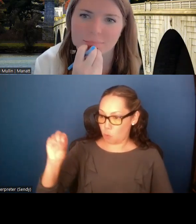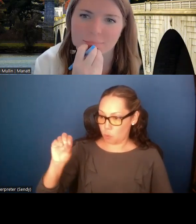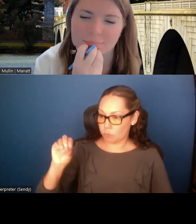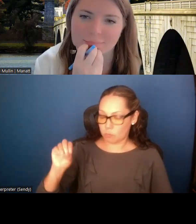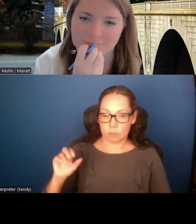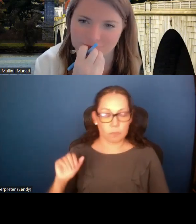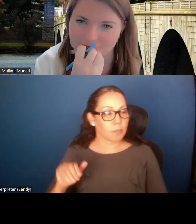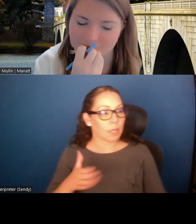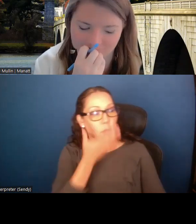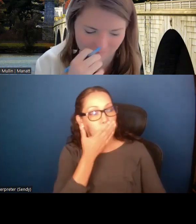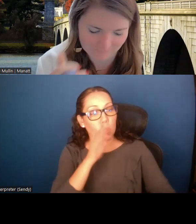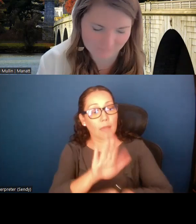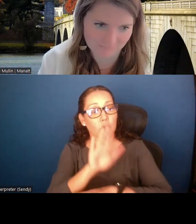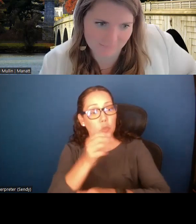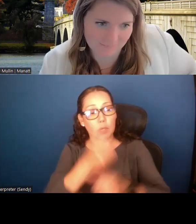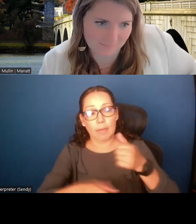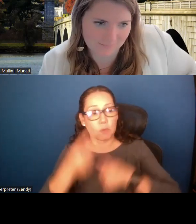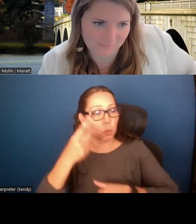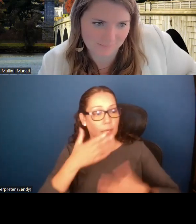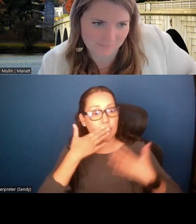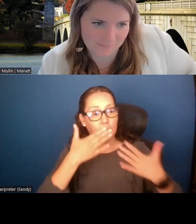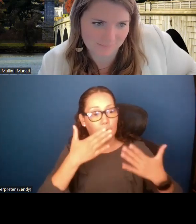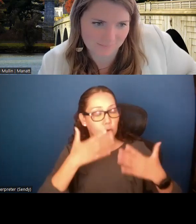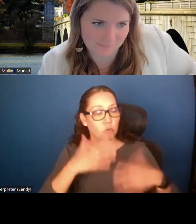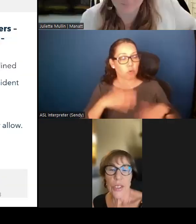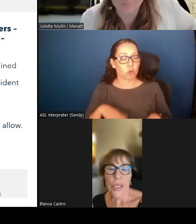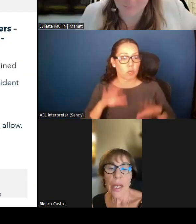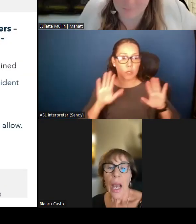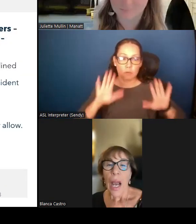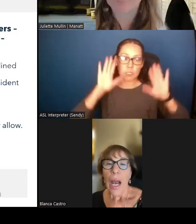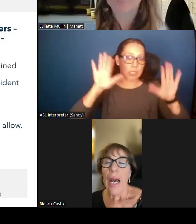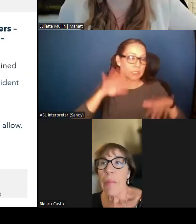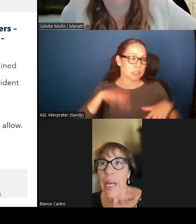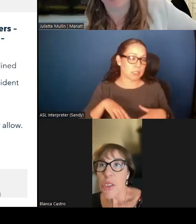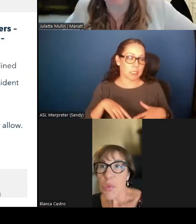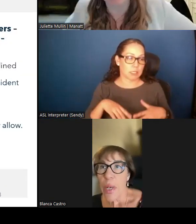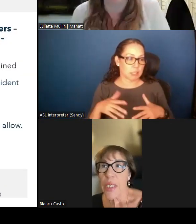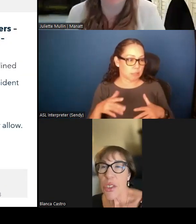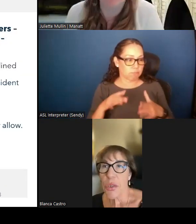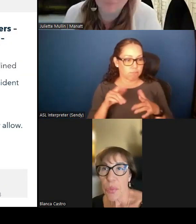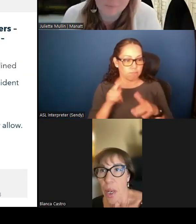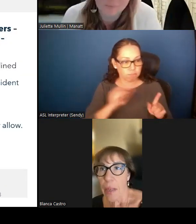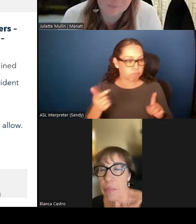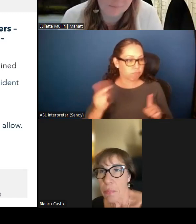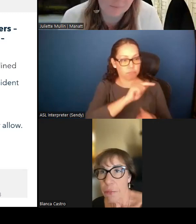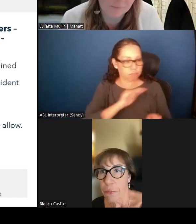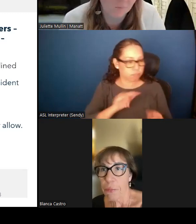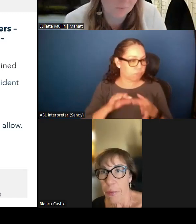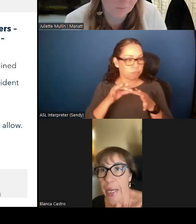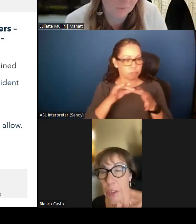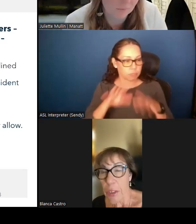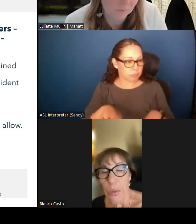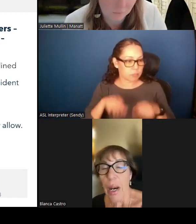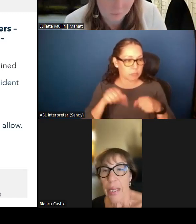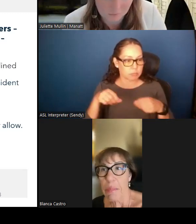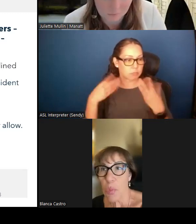Hi, good afternoon, everyone, and thank you for excellent facilitation. I just wanted to